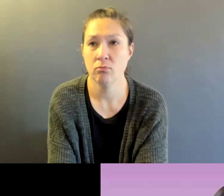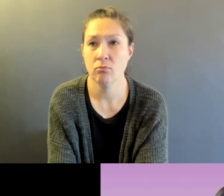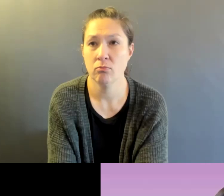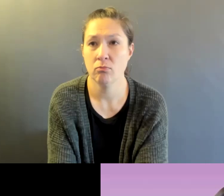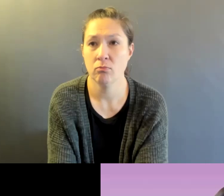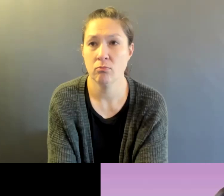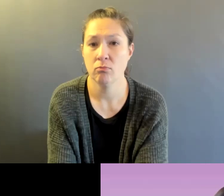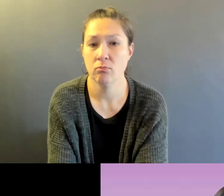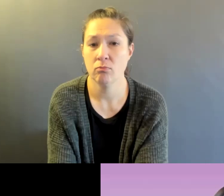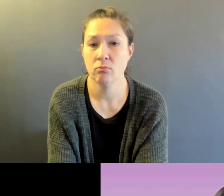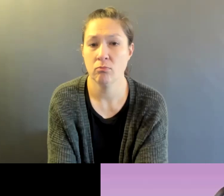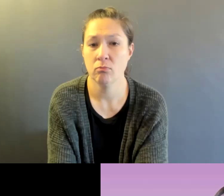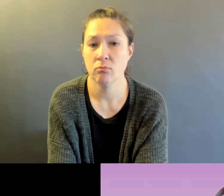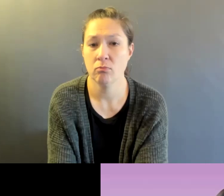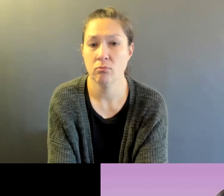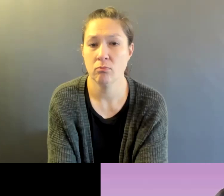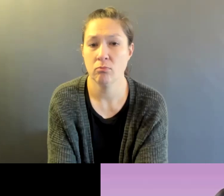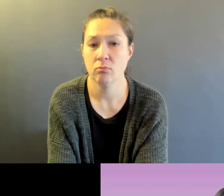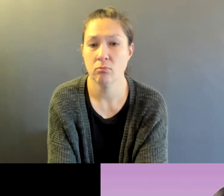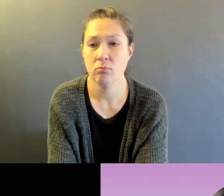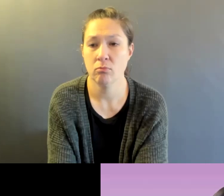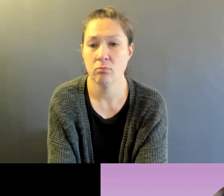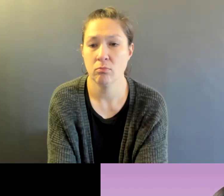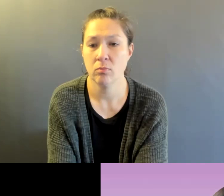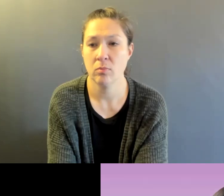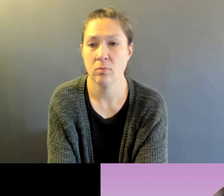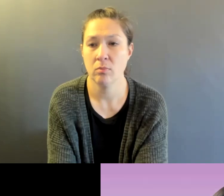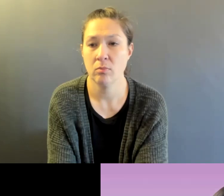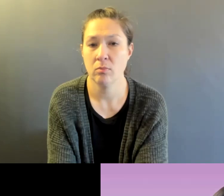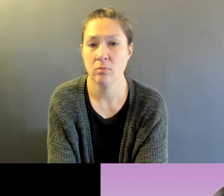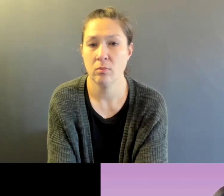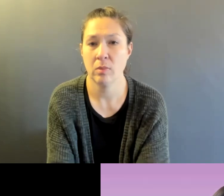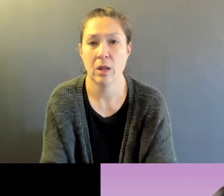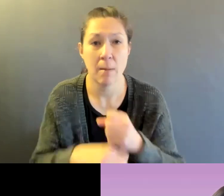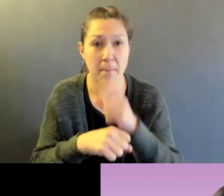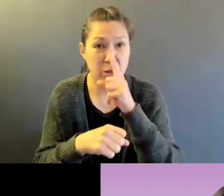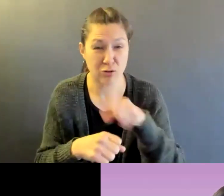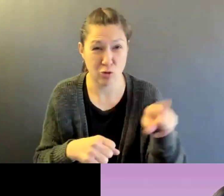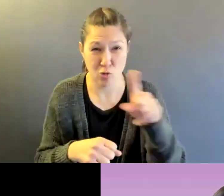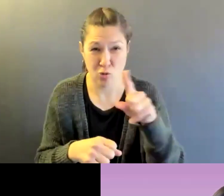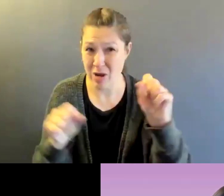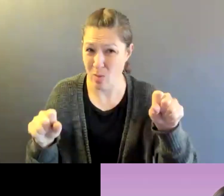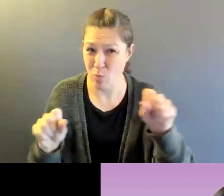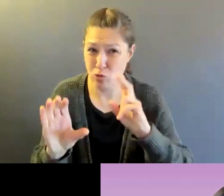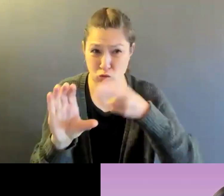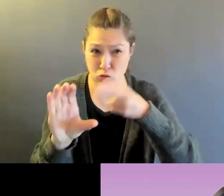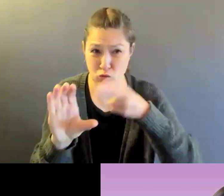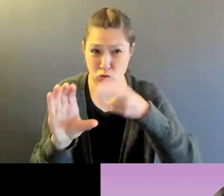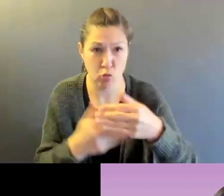Can somebody let me know, are you able to, okay. Are you able to join the rooms?